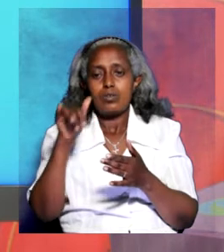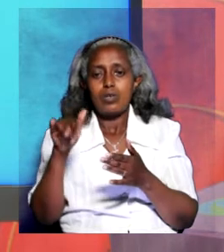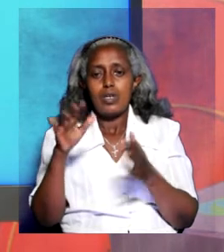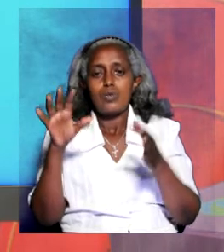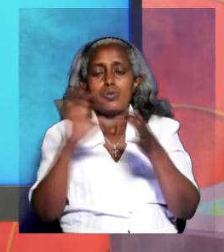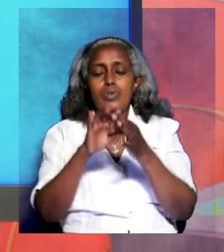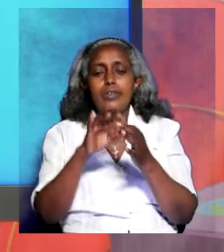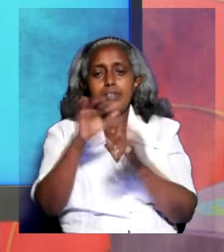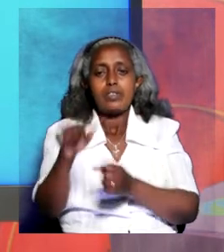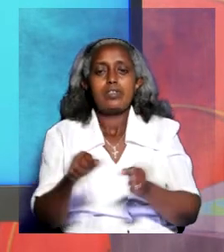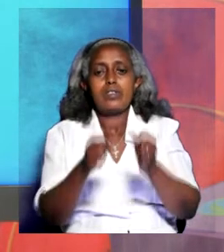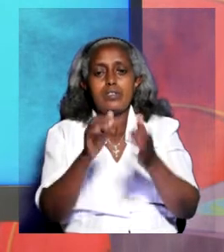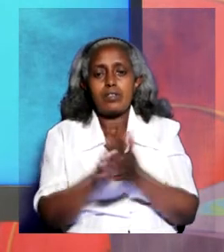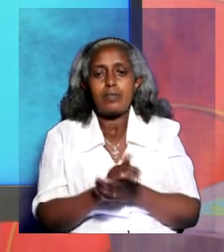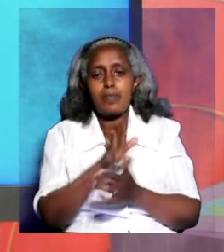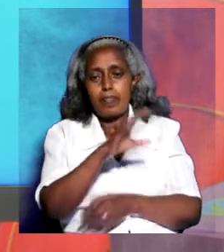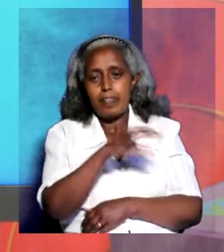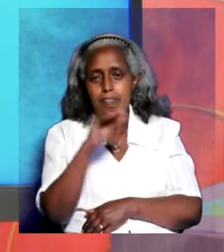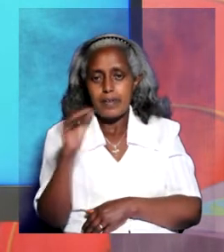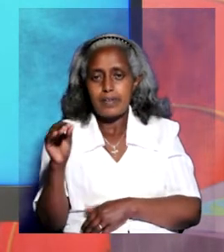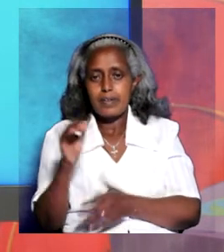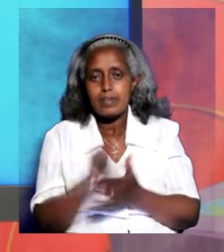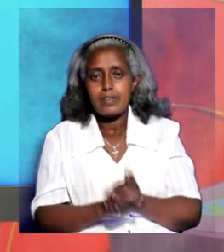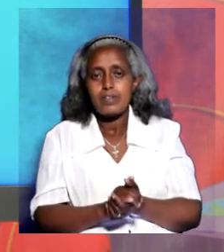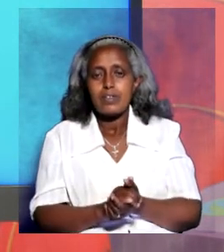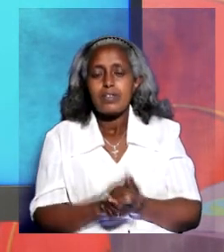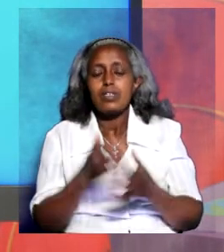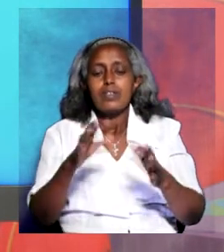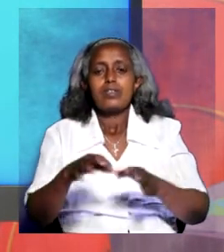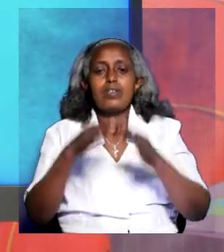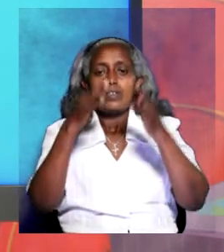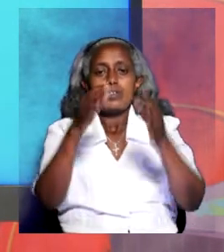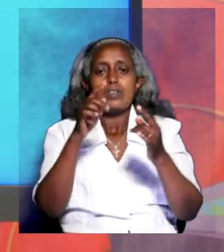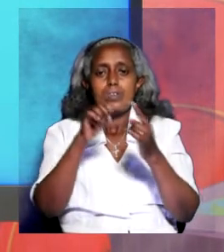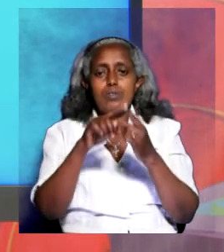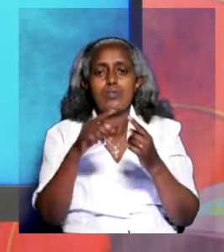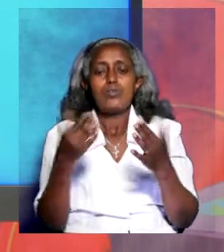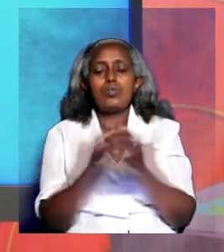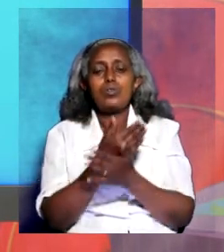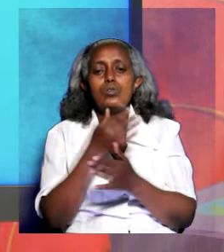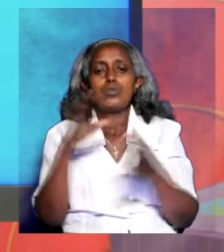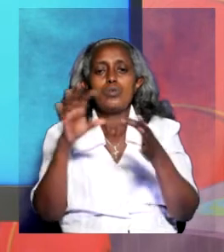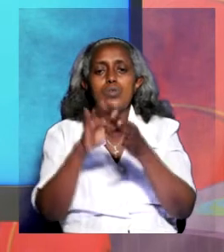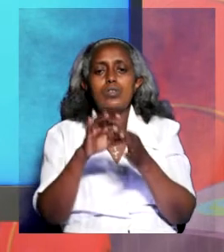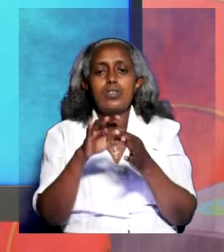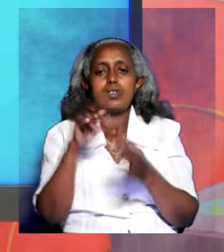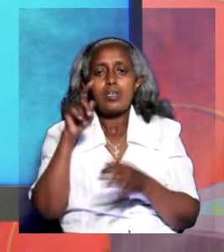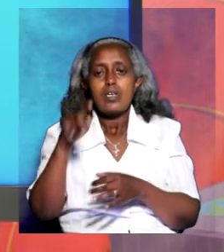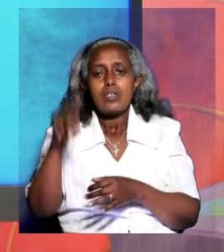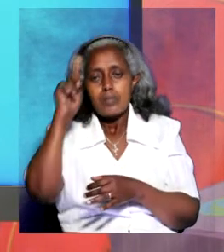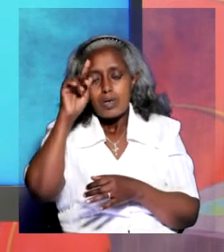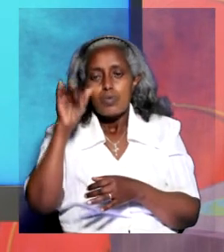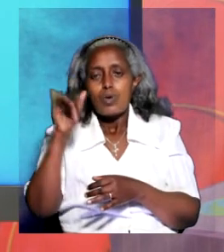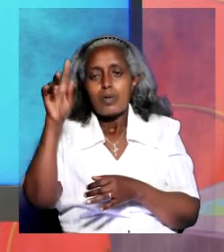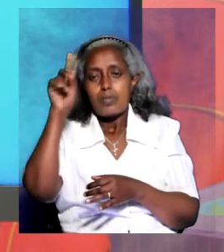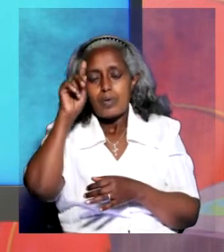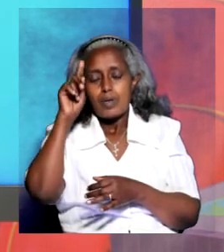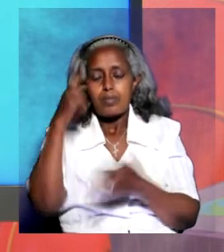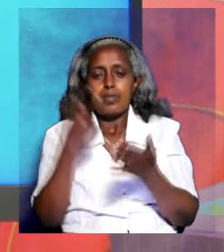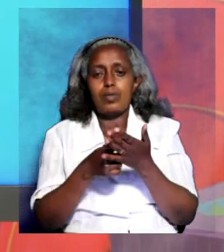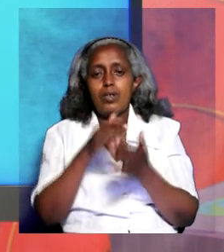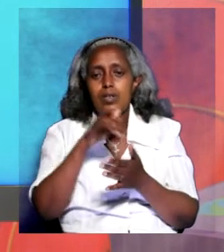system. And when you translate to new coordinate system x prime y prime,